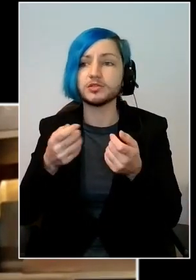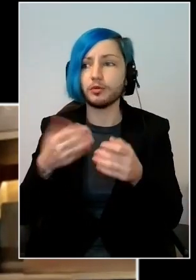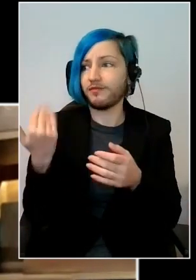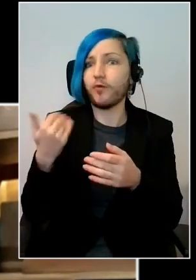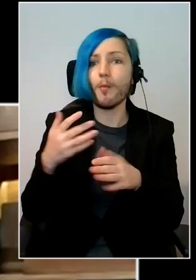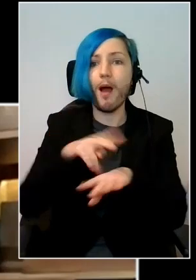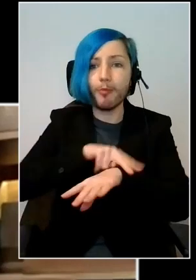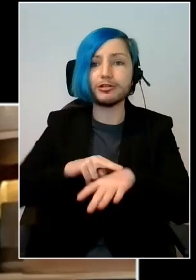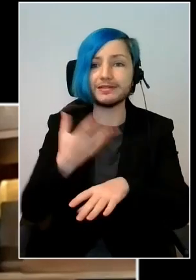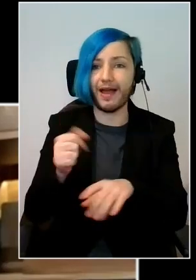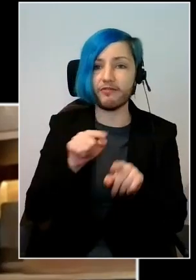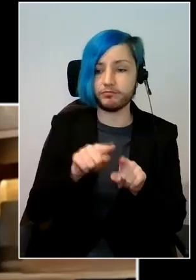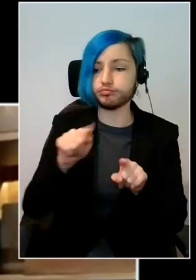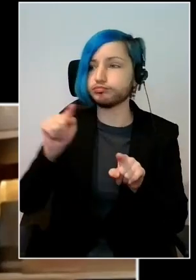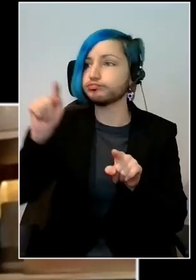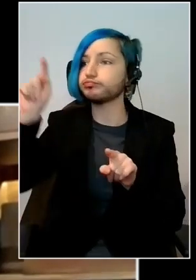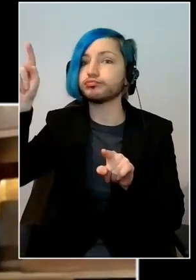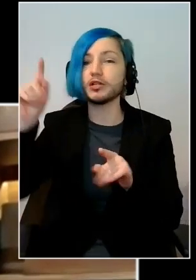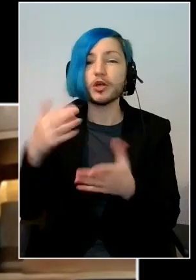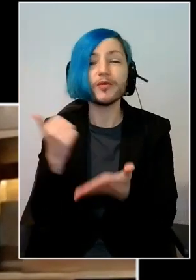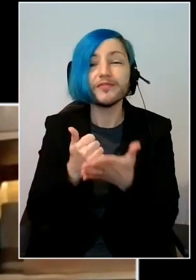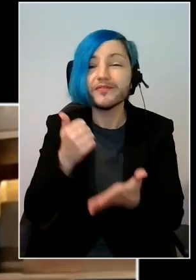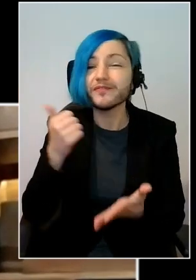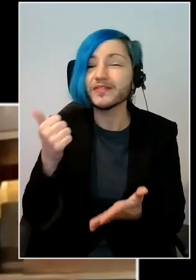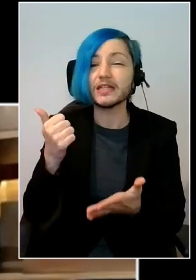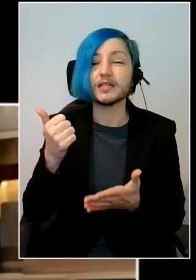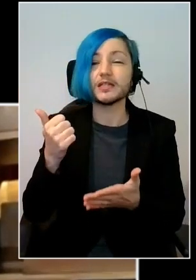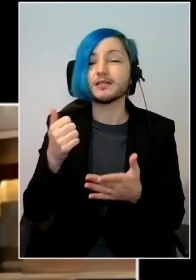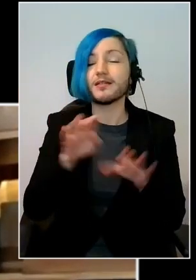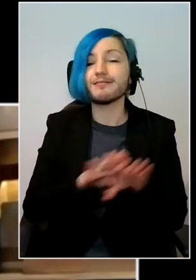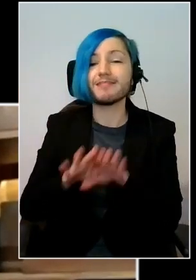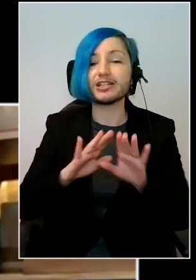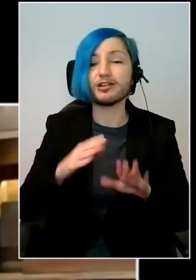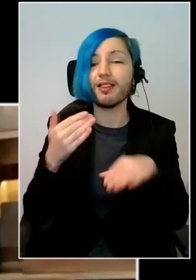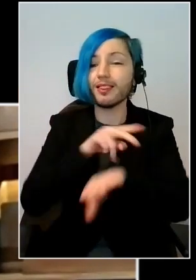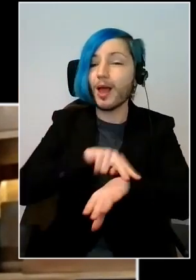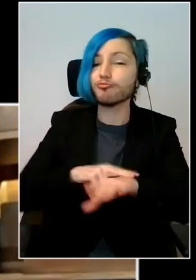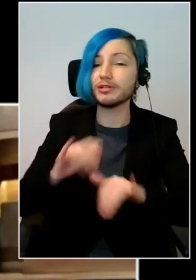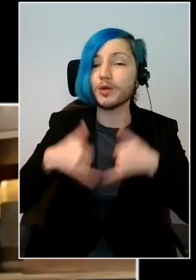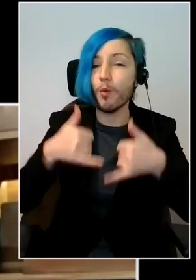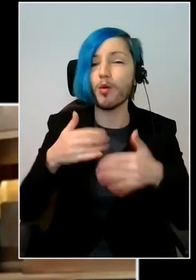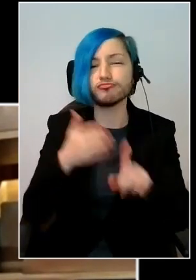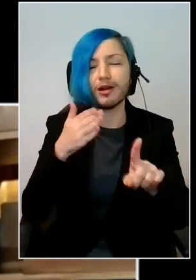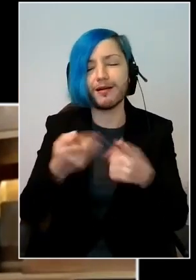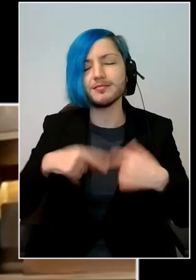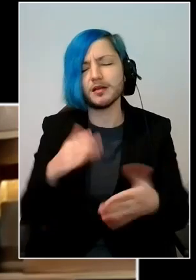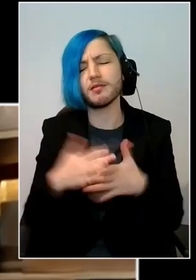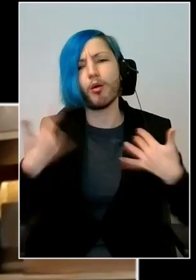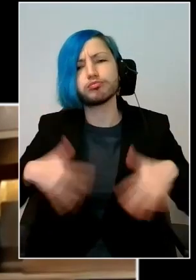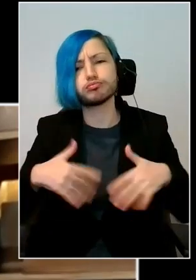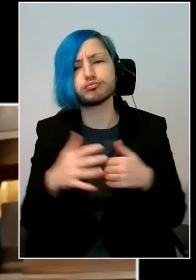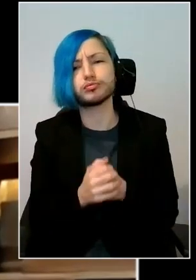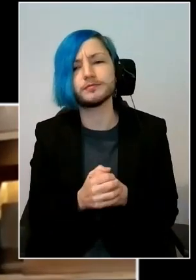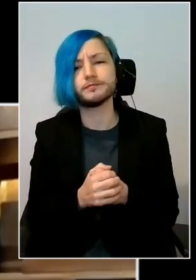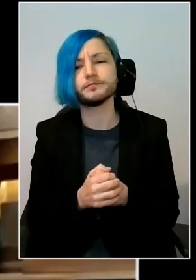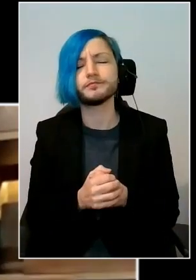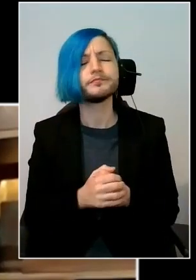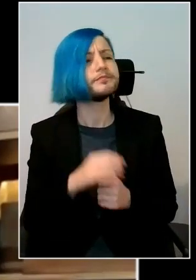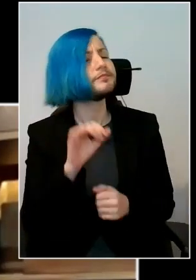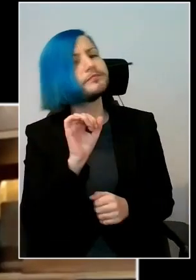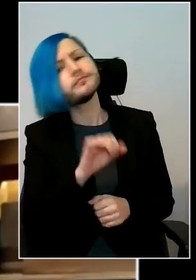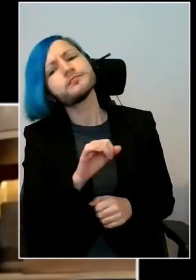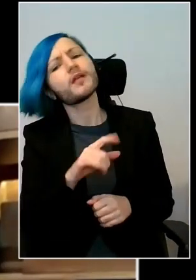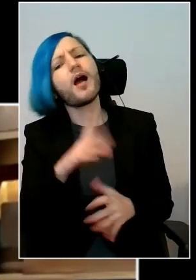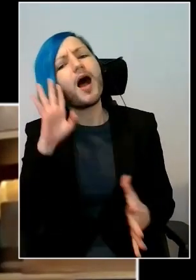be recognised by the National Apprentice Awards. Yeah, it's only a few years ago. I recall you won it. You won the